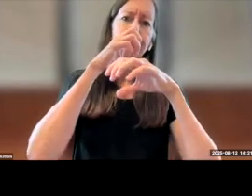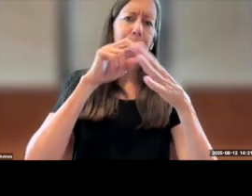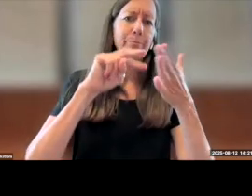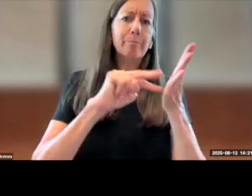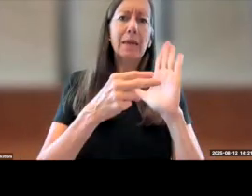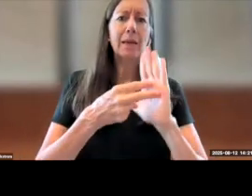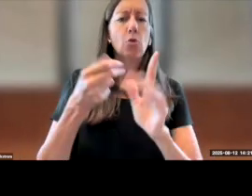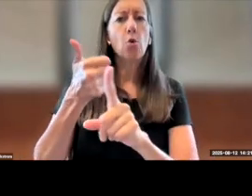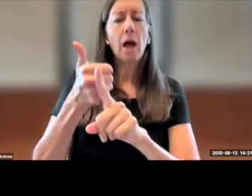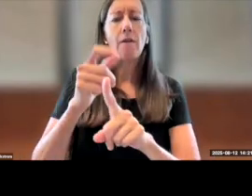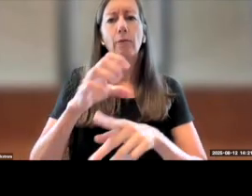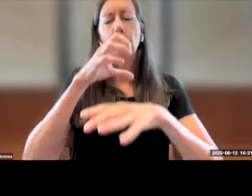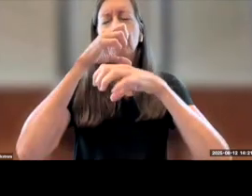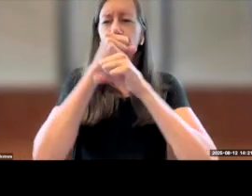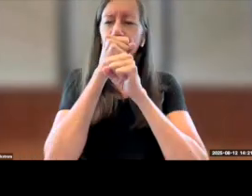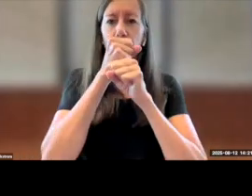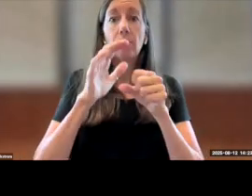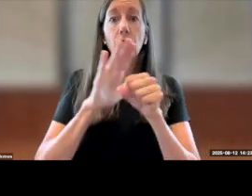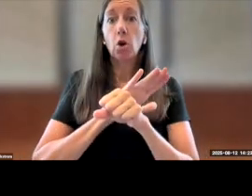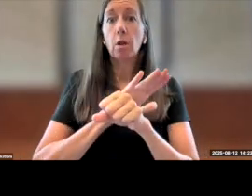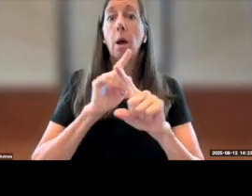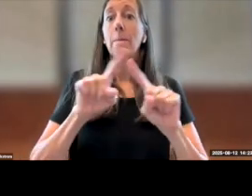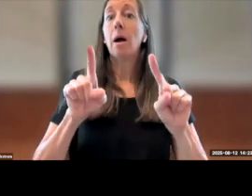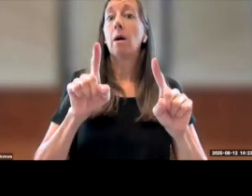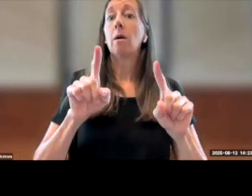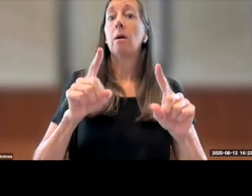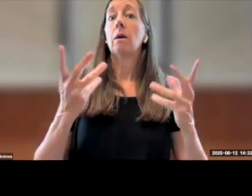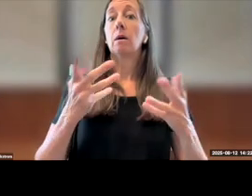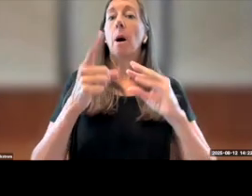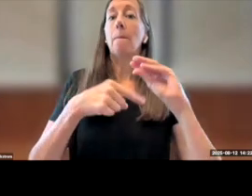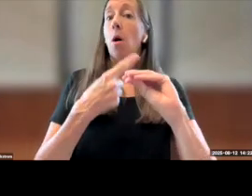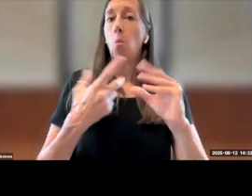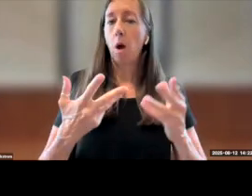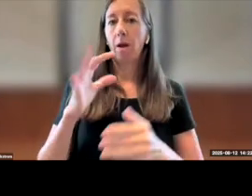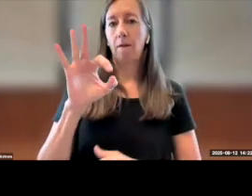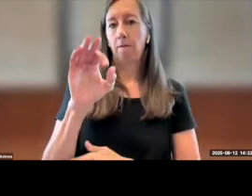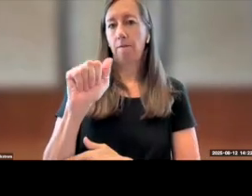your experience. So you can do that publicly or privately, but